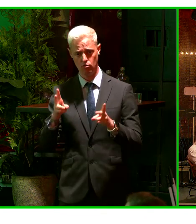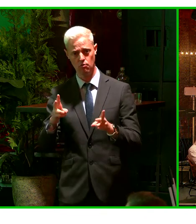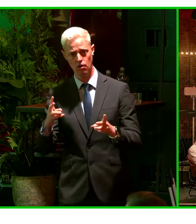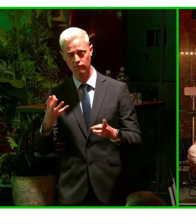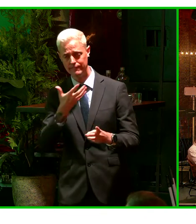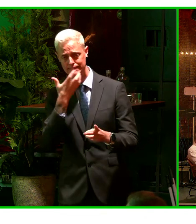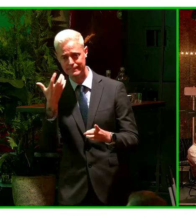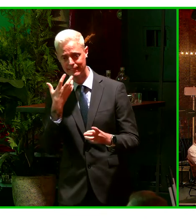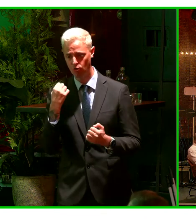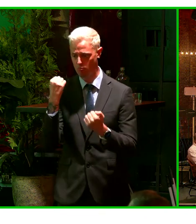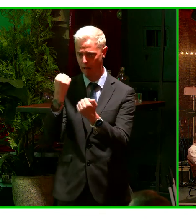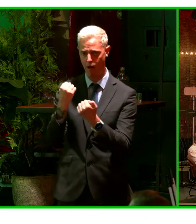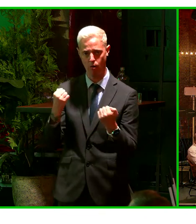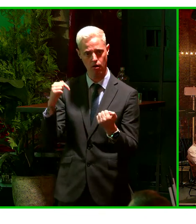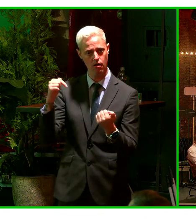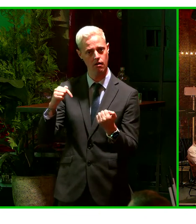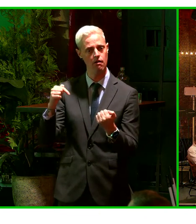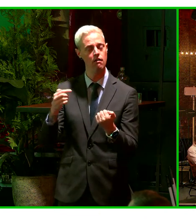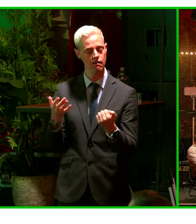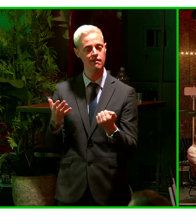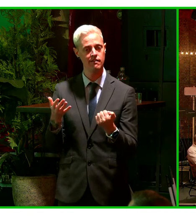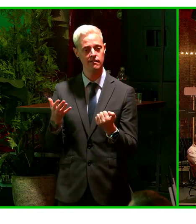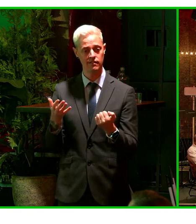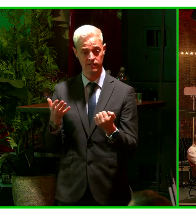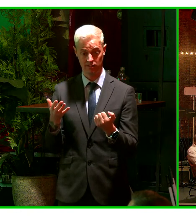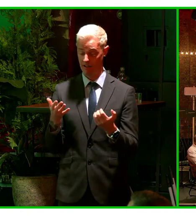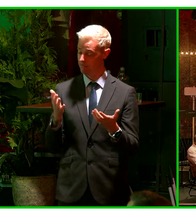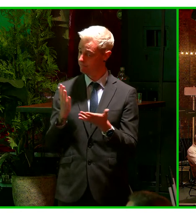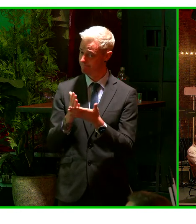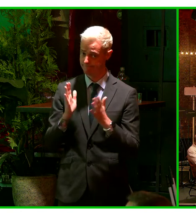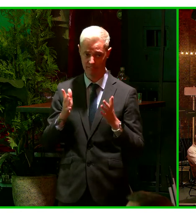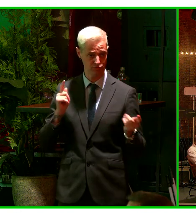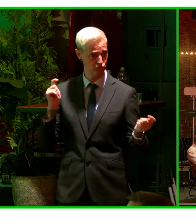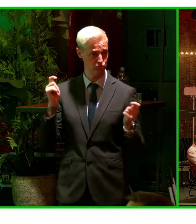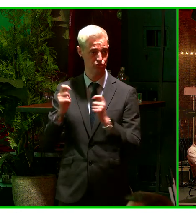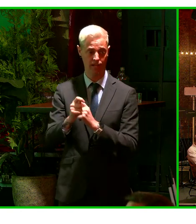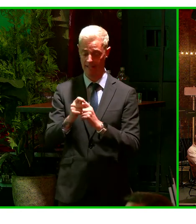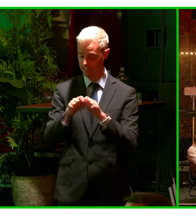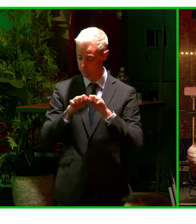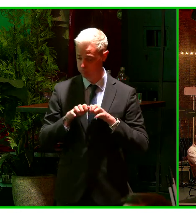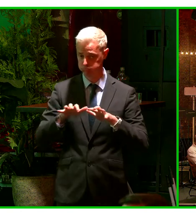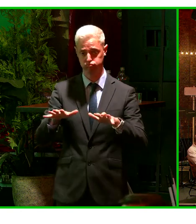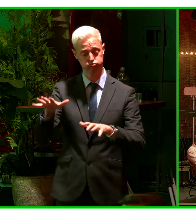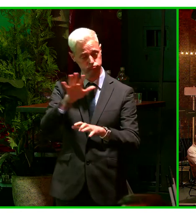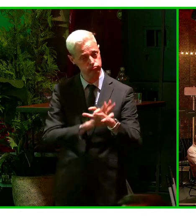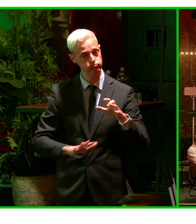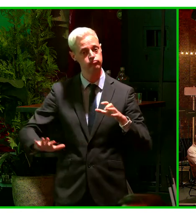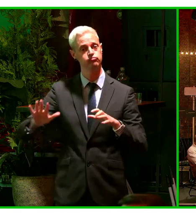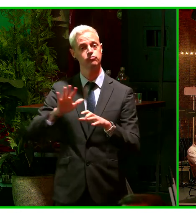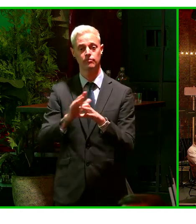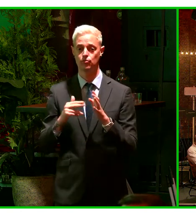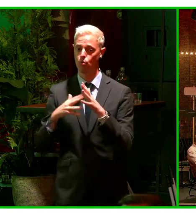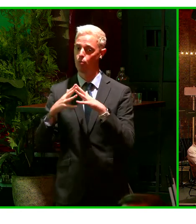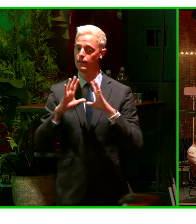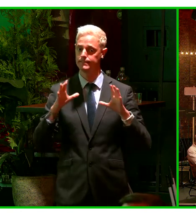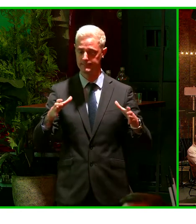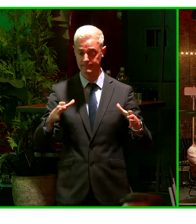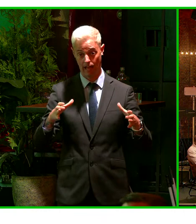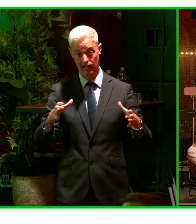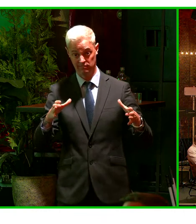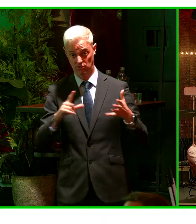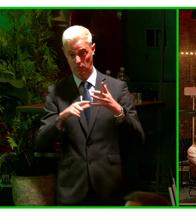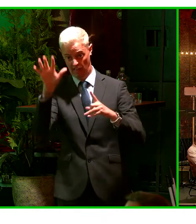power. It's going to mean big necessary infrastructure changes right across the Northwest and the